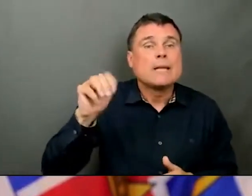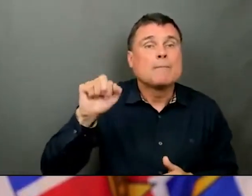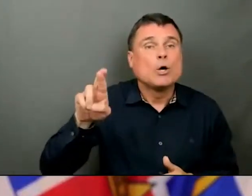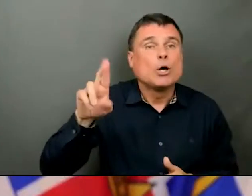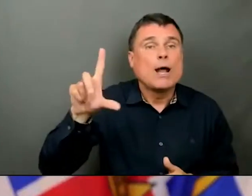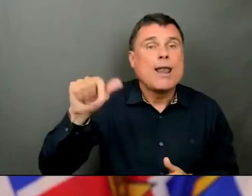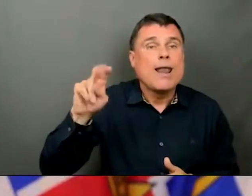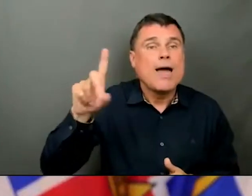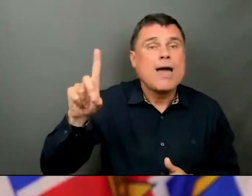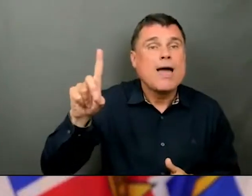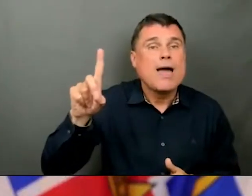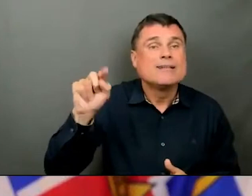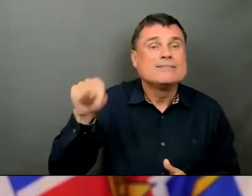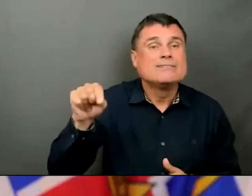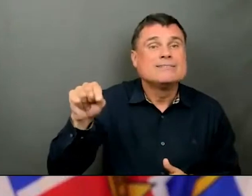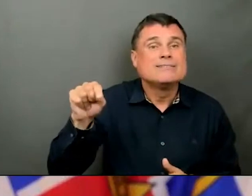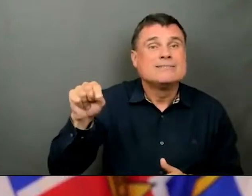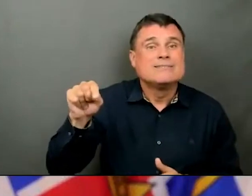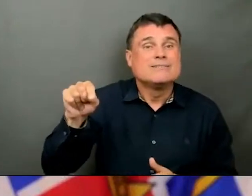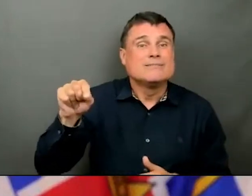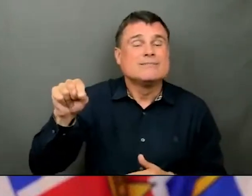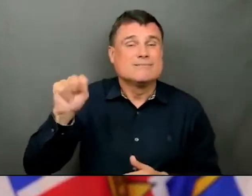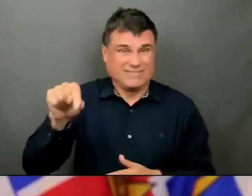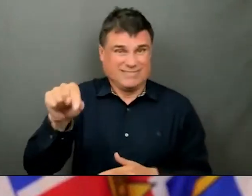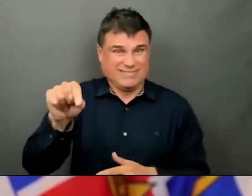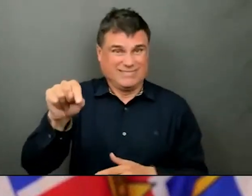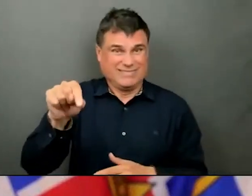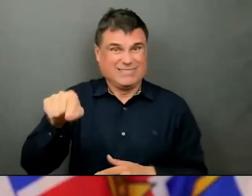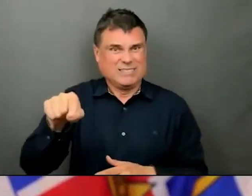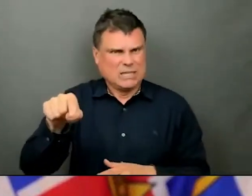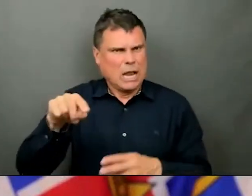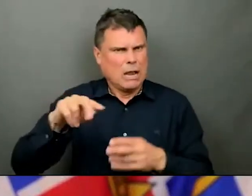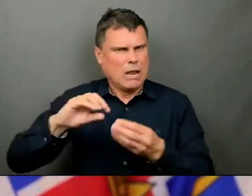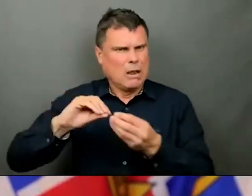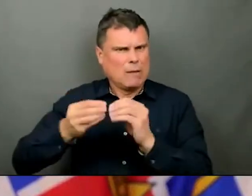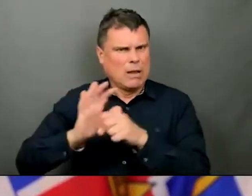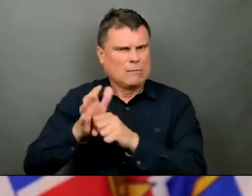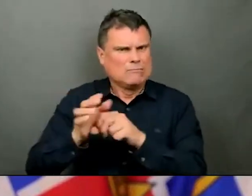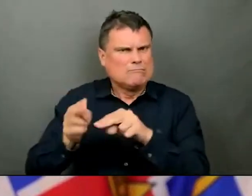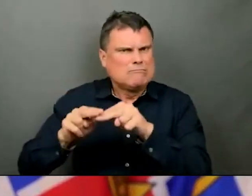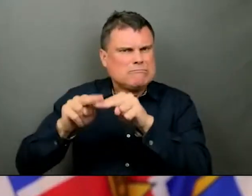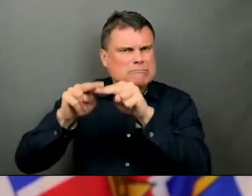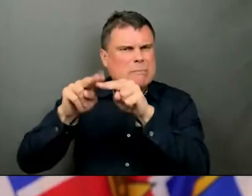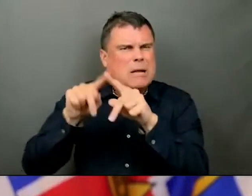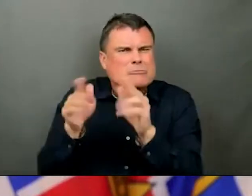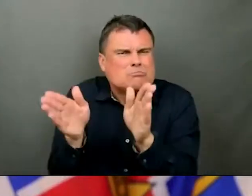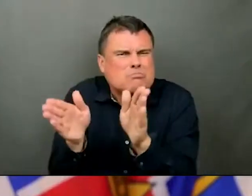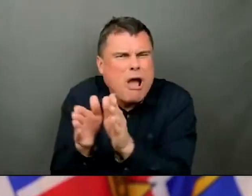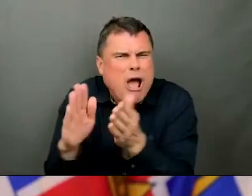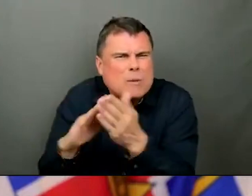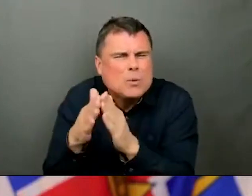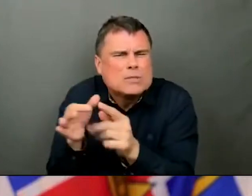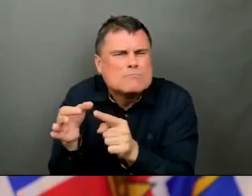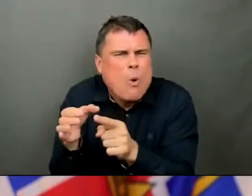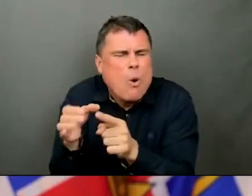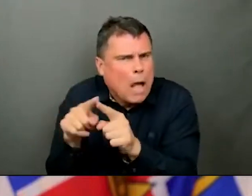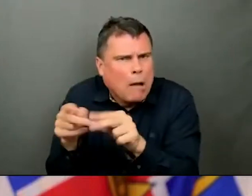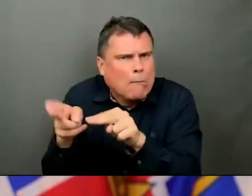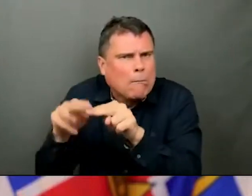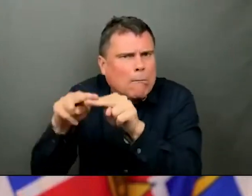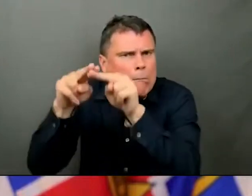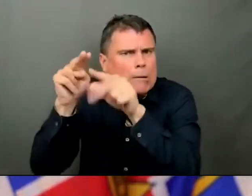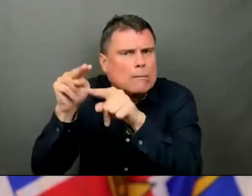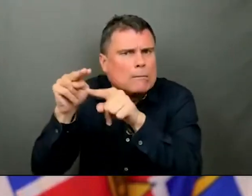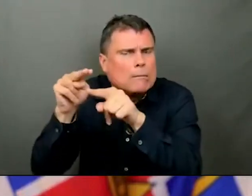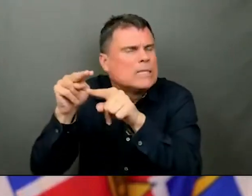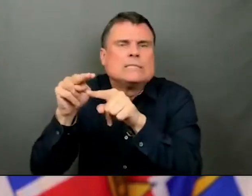really high, but that's just a small number of people because it's a relatively small community. And when people started paying attention to that, of course,